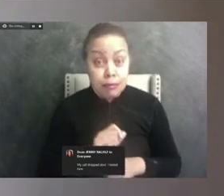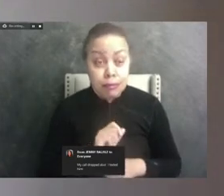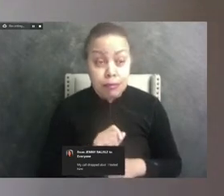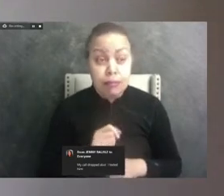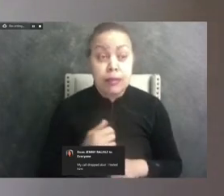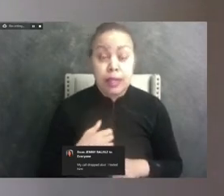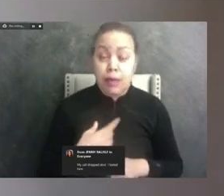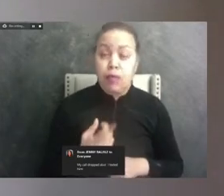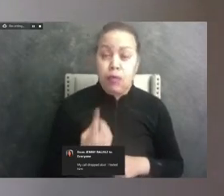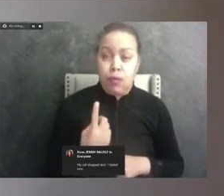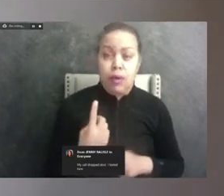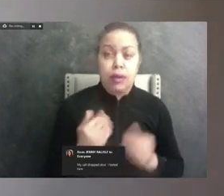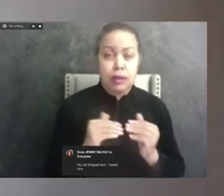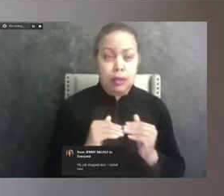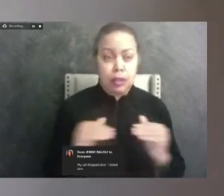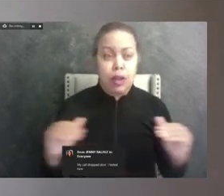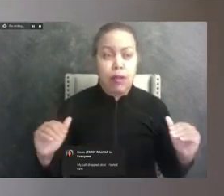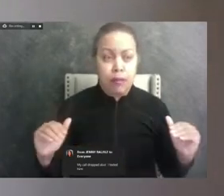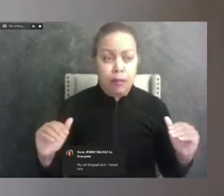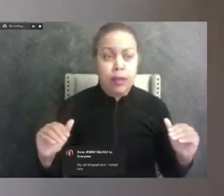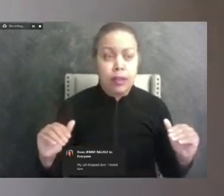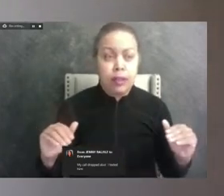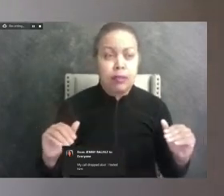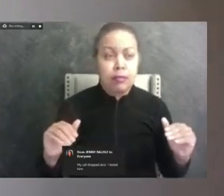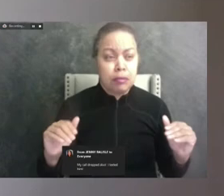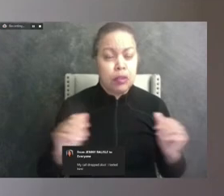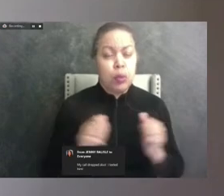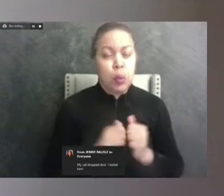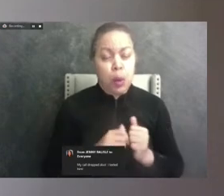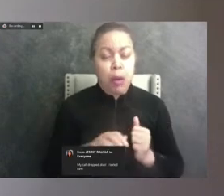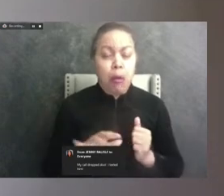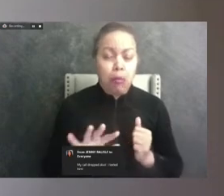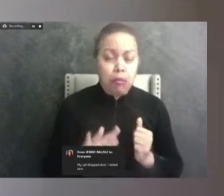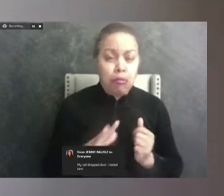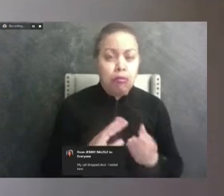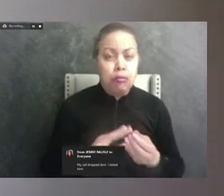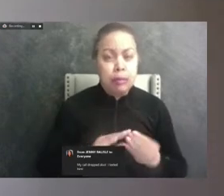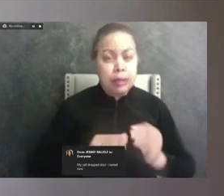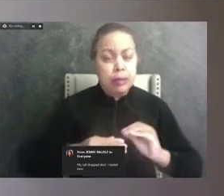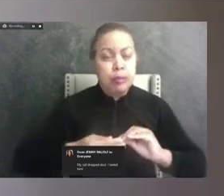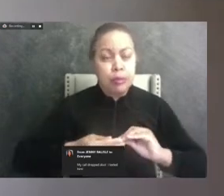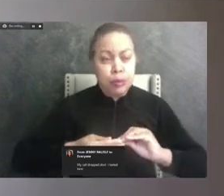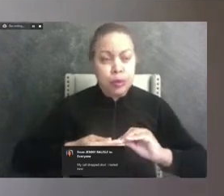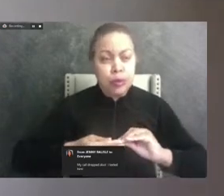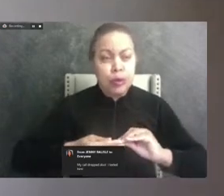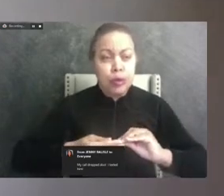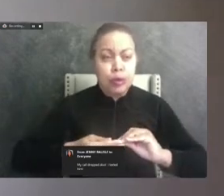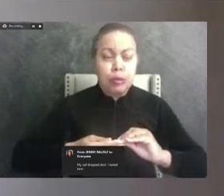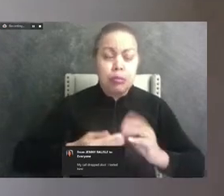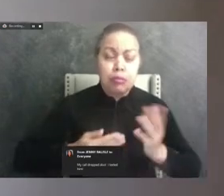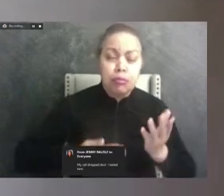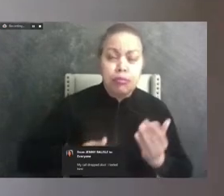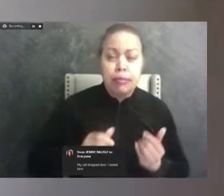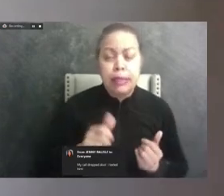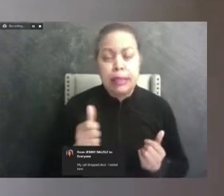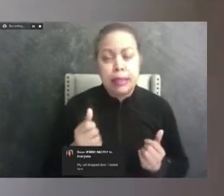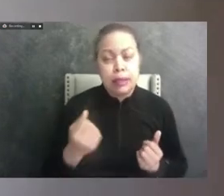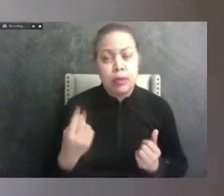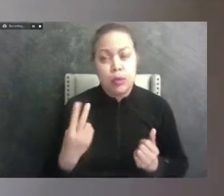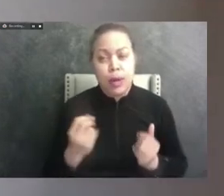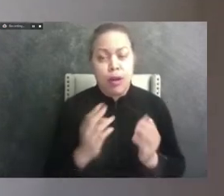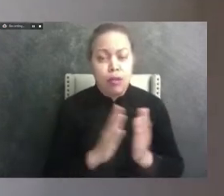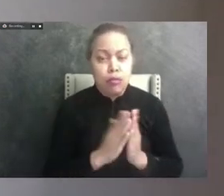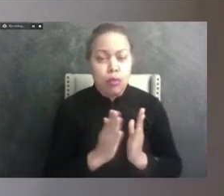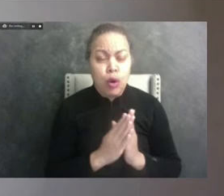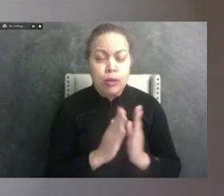is one shelf holding a modest number, 10 or 12 volumes.